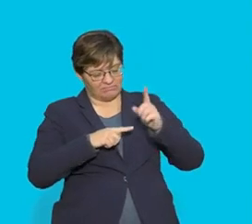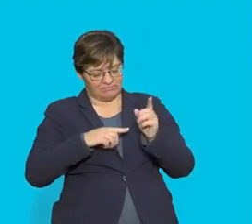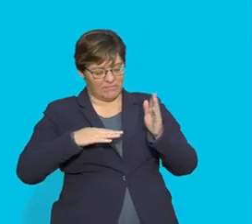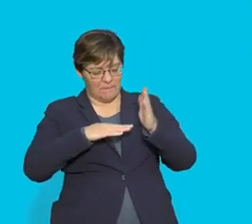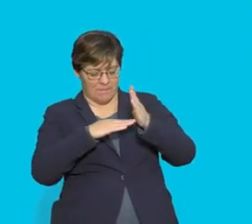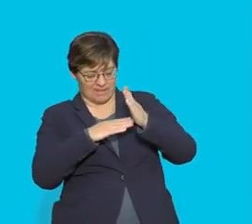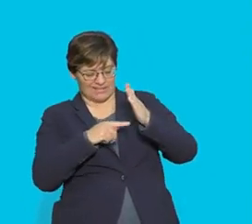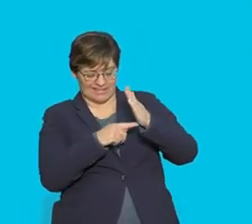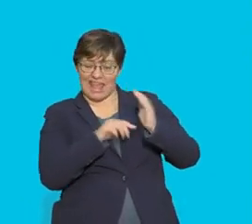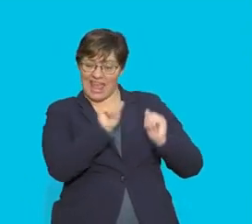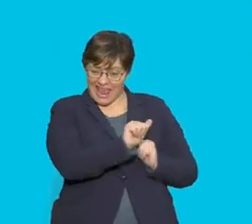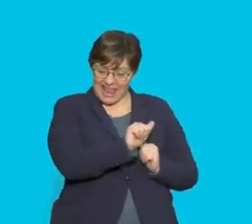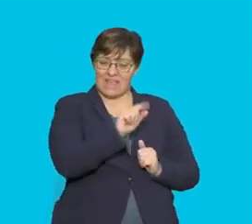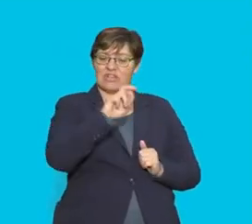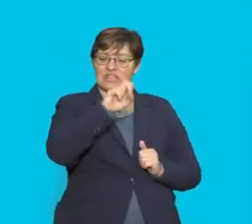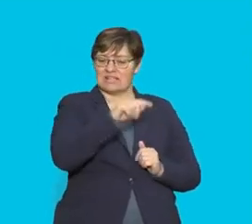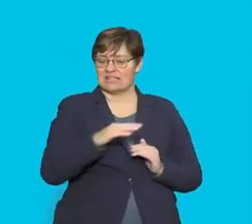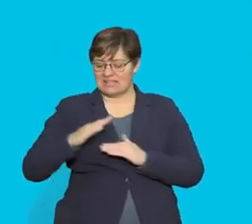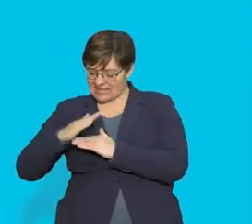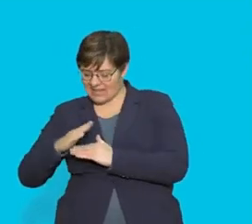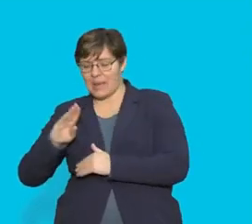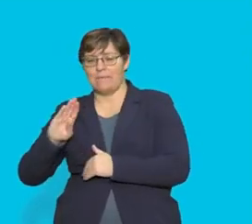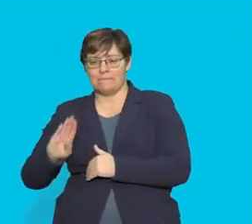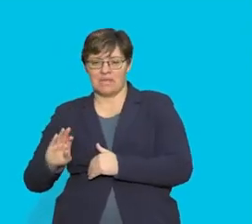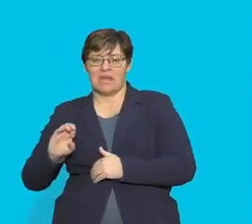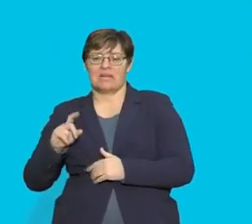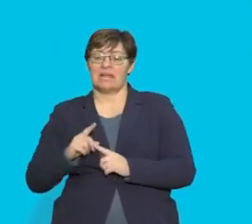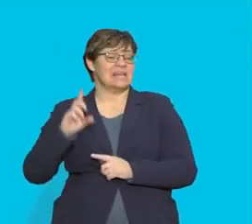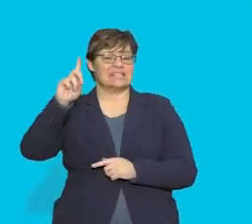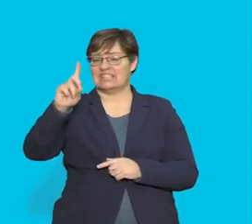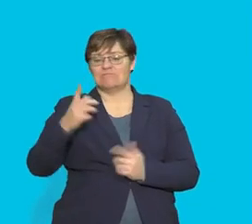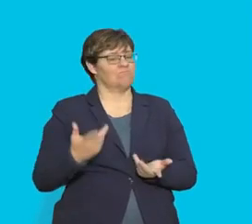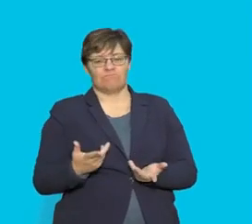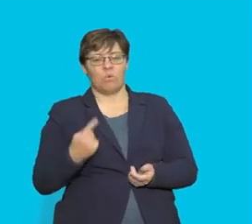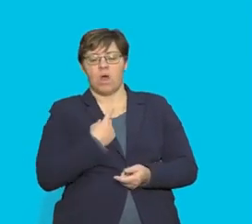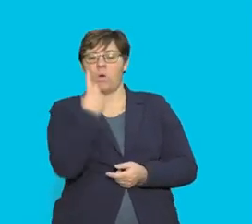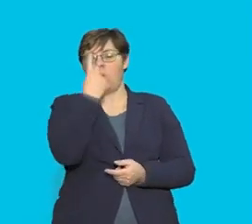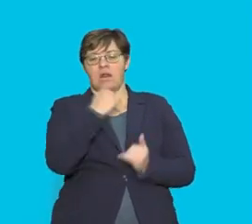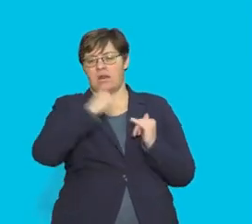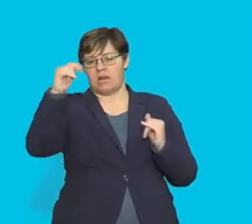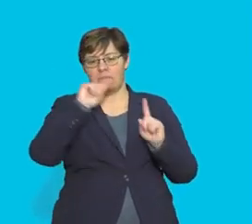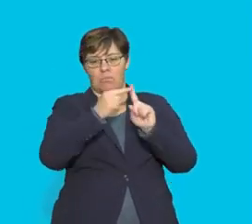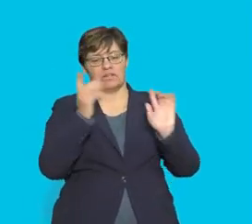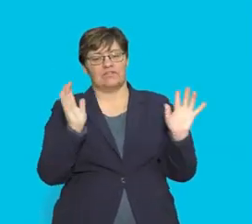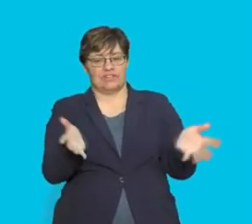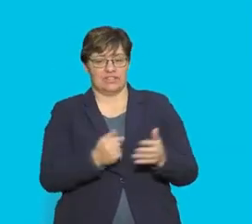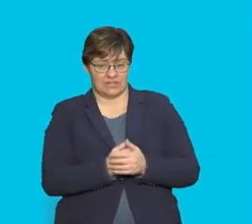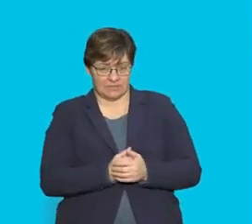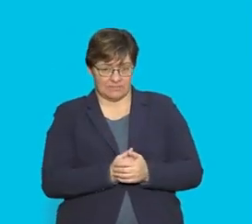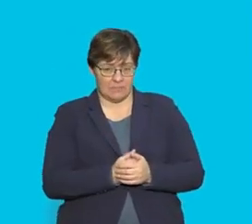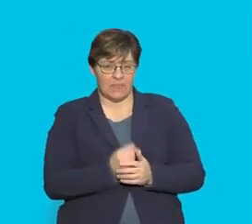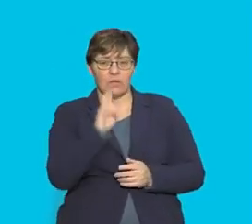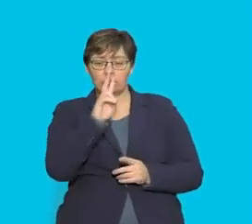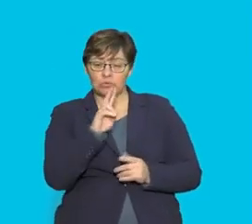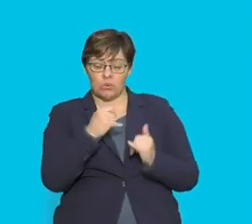vertex, B there will be a vertex. D is not a vertex because it is just a point. It